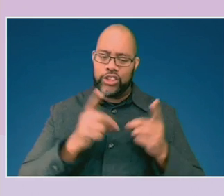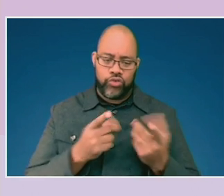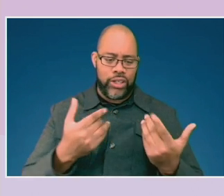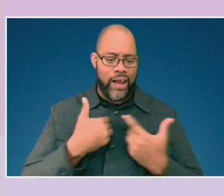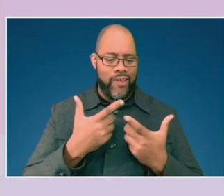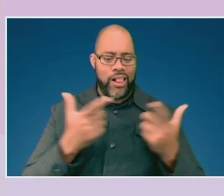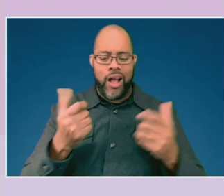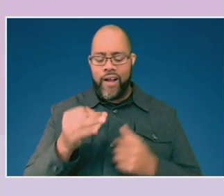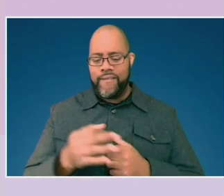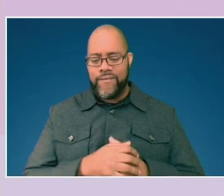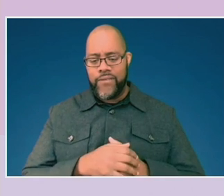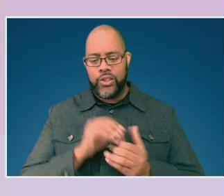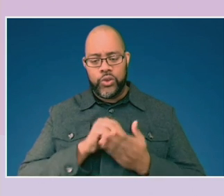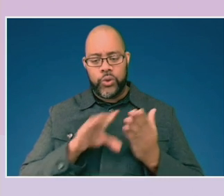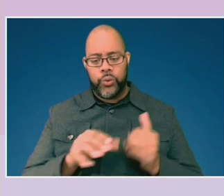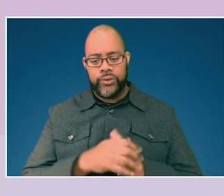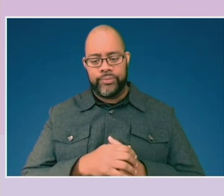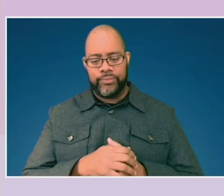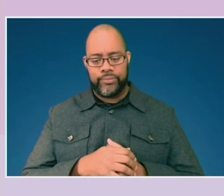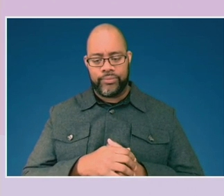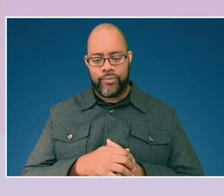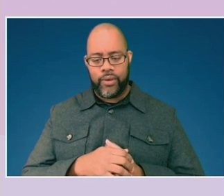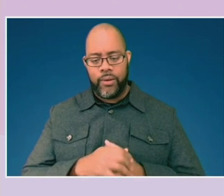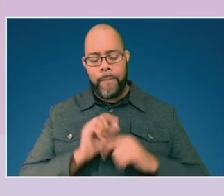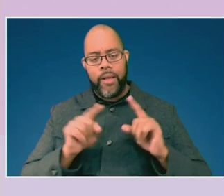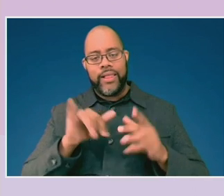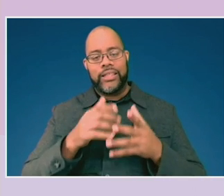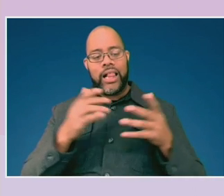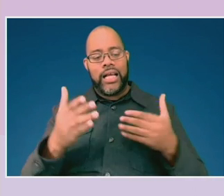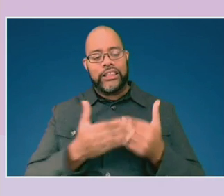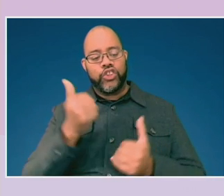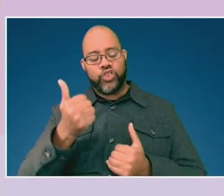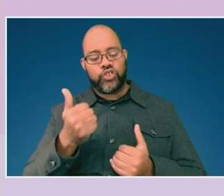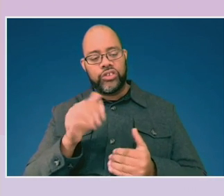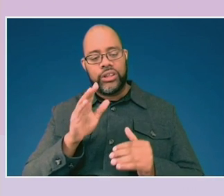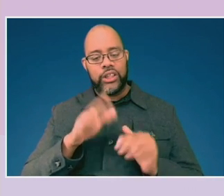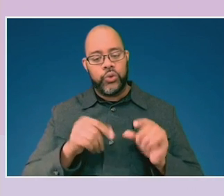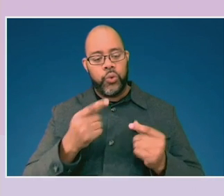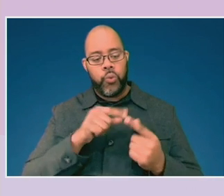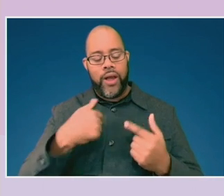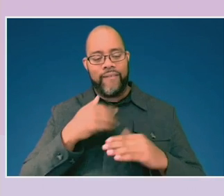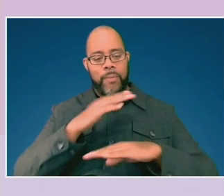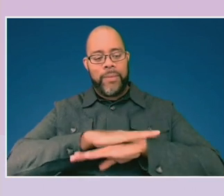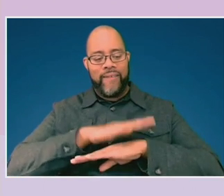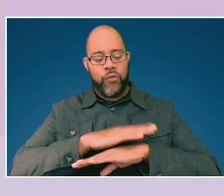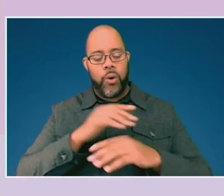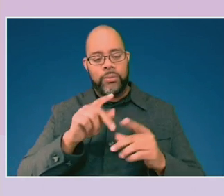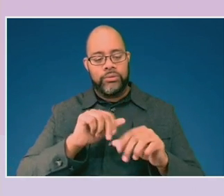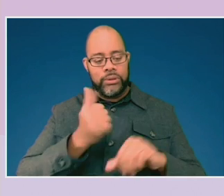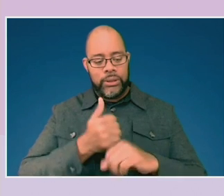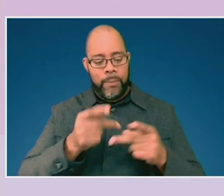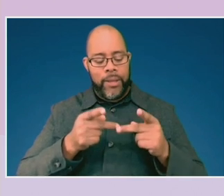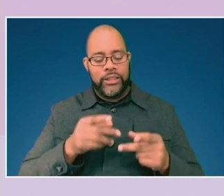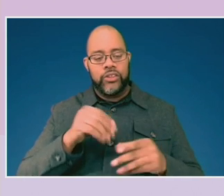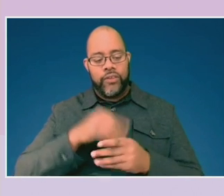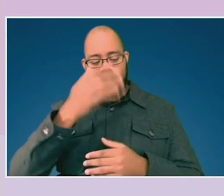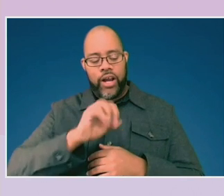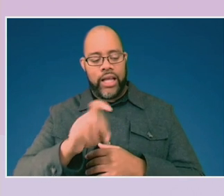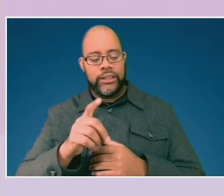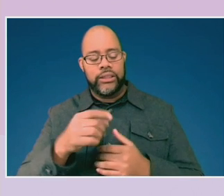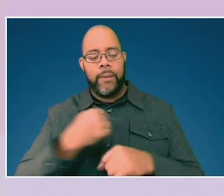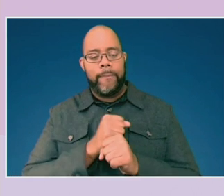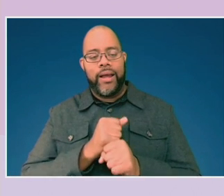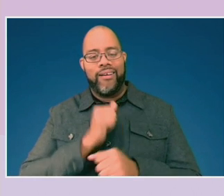of students, but that's a lot easier to do when you have your platforms in place on the front end to make it